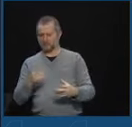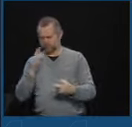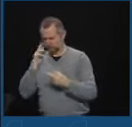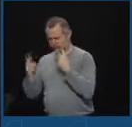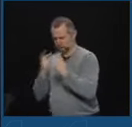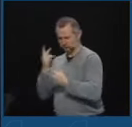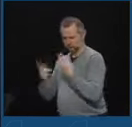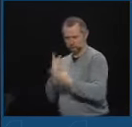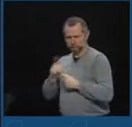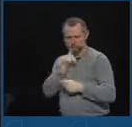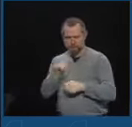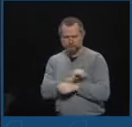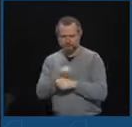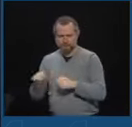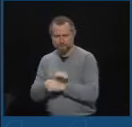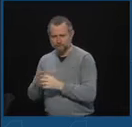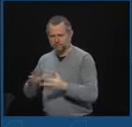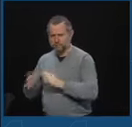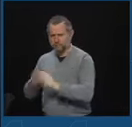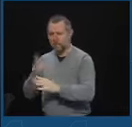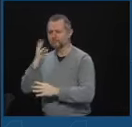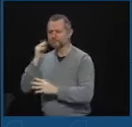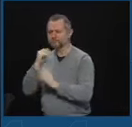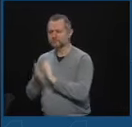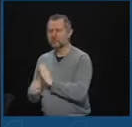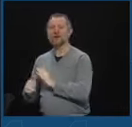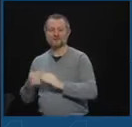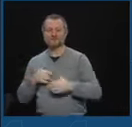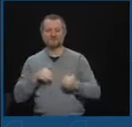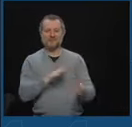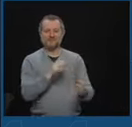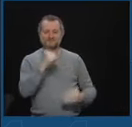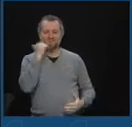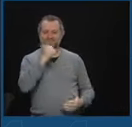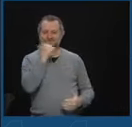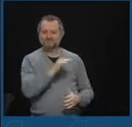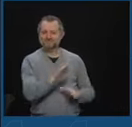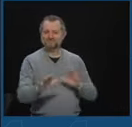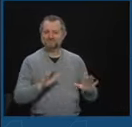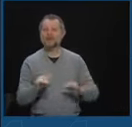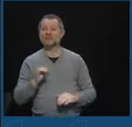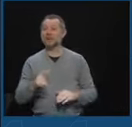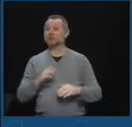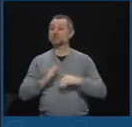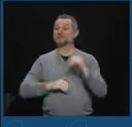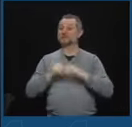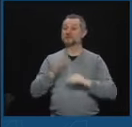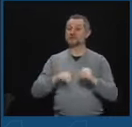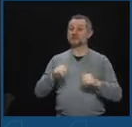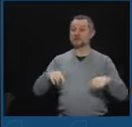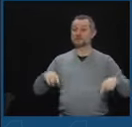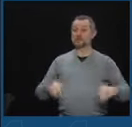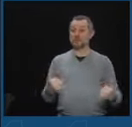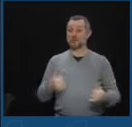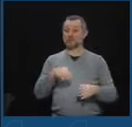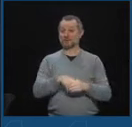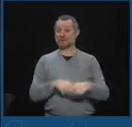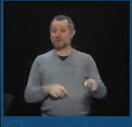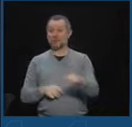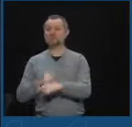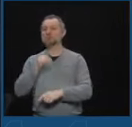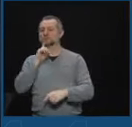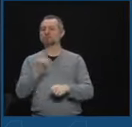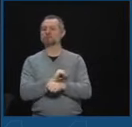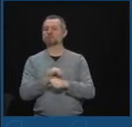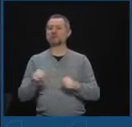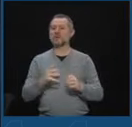life scenarios that you'll face every single day as you're out in the streets. This warehouse is literally it replicates a city. And I've